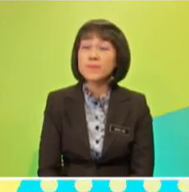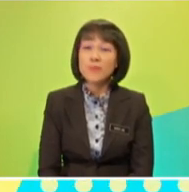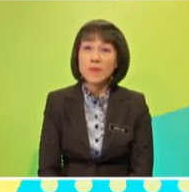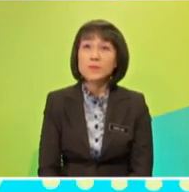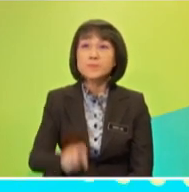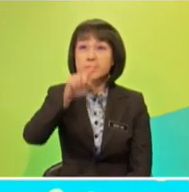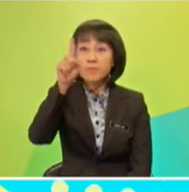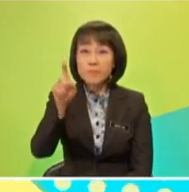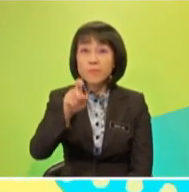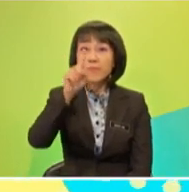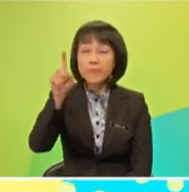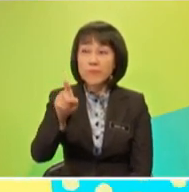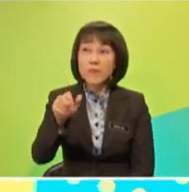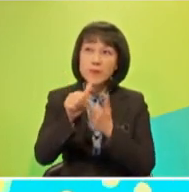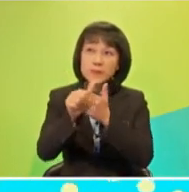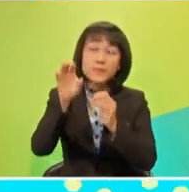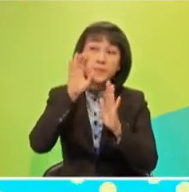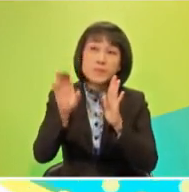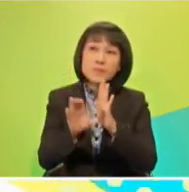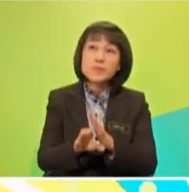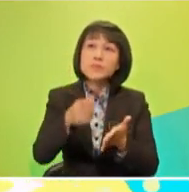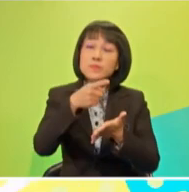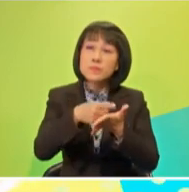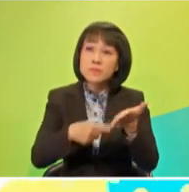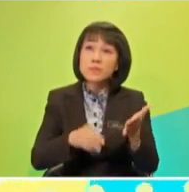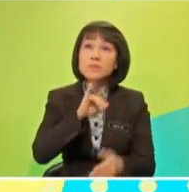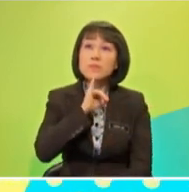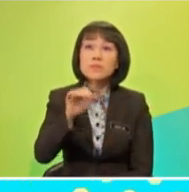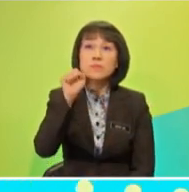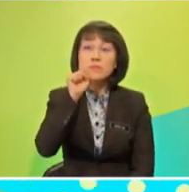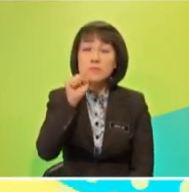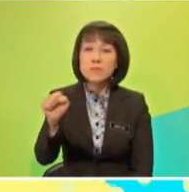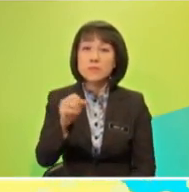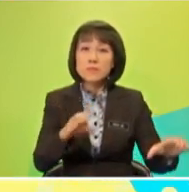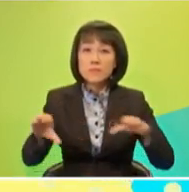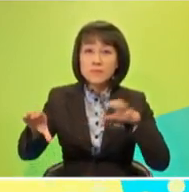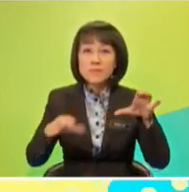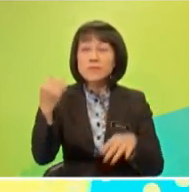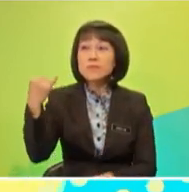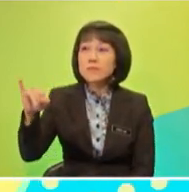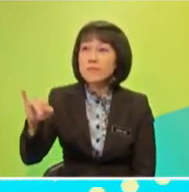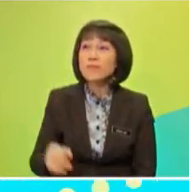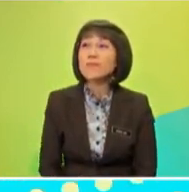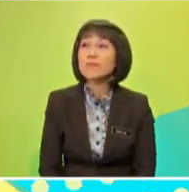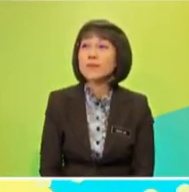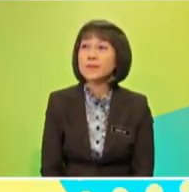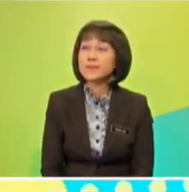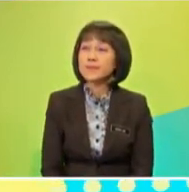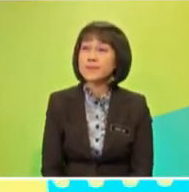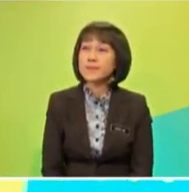What's the question? What is she doing? Very good. What's she